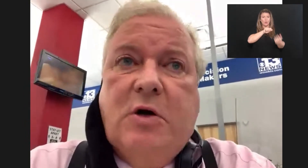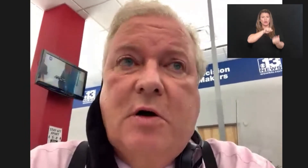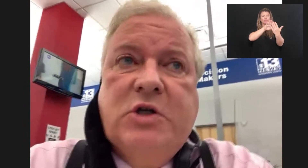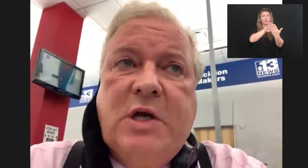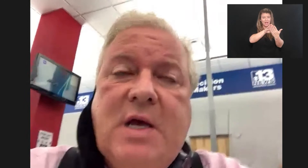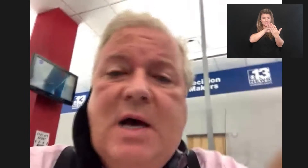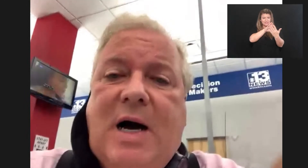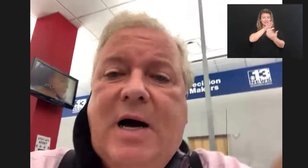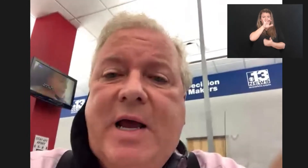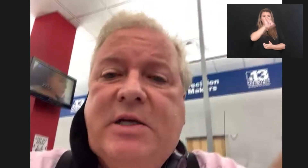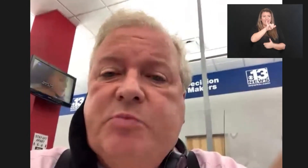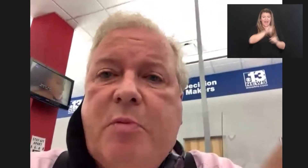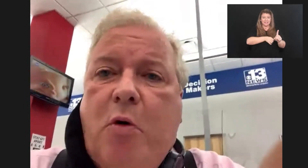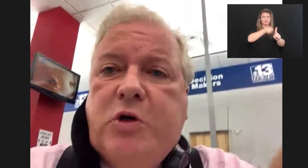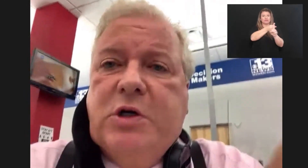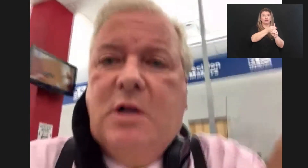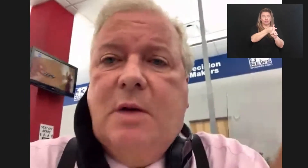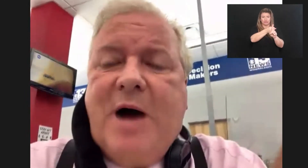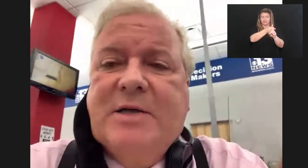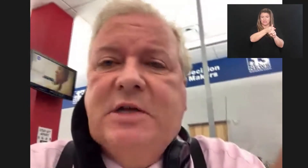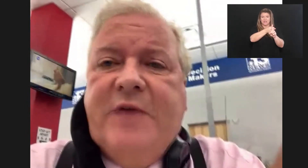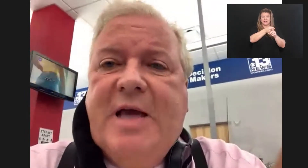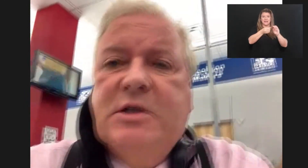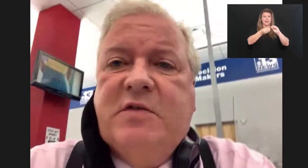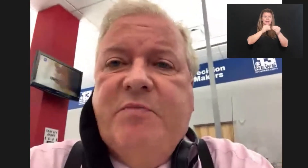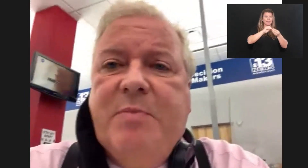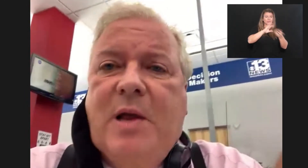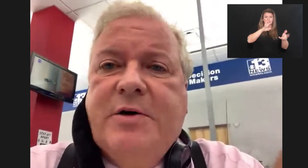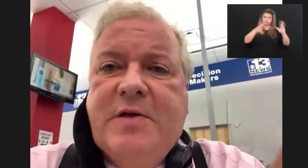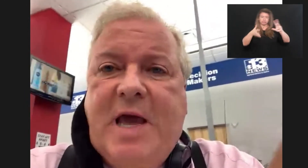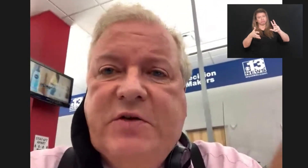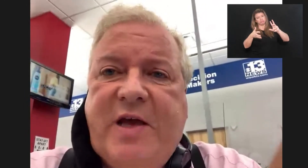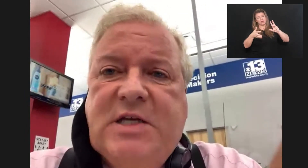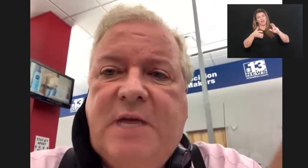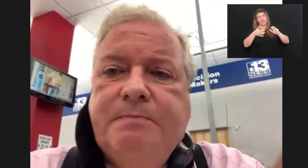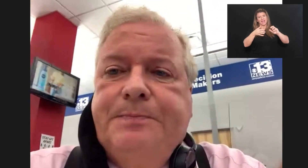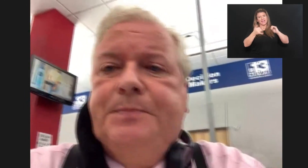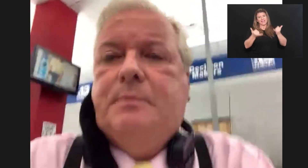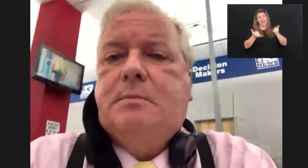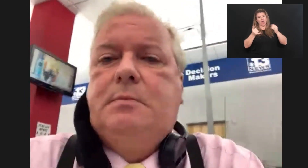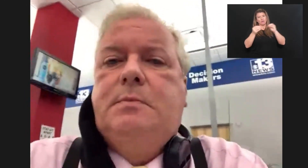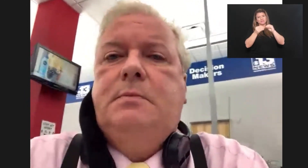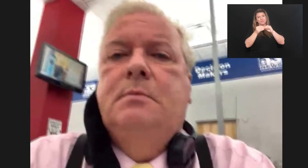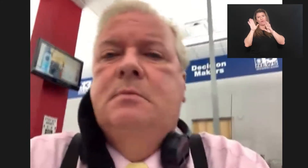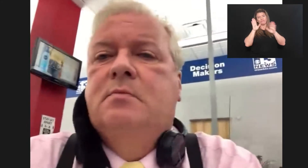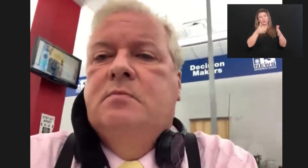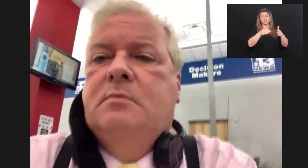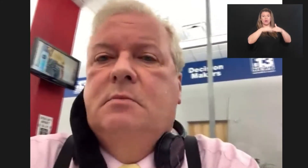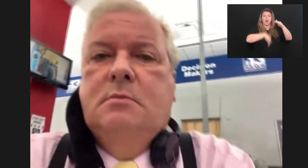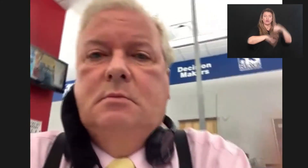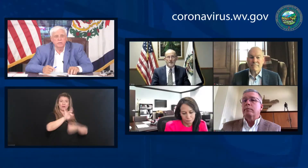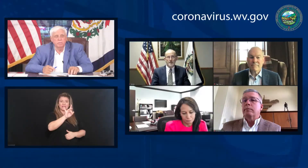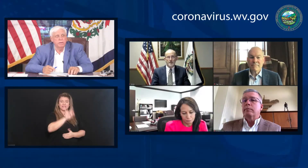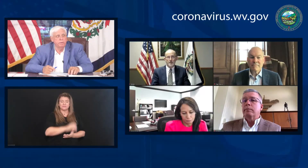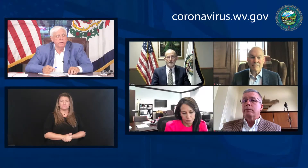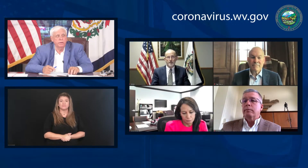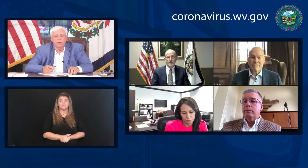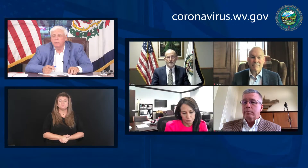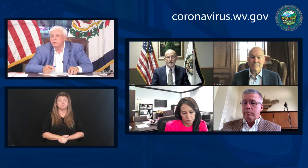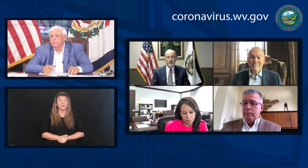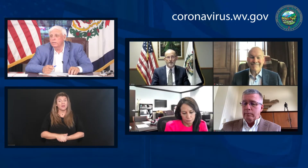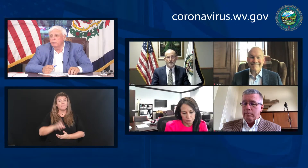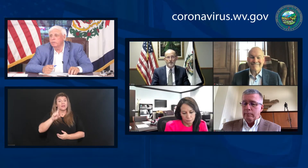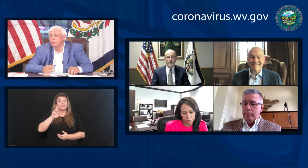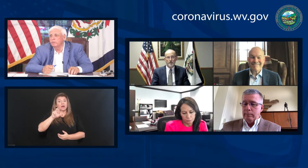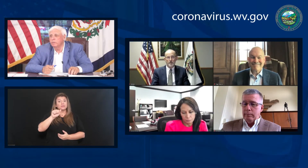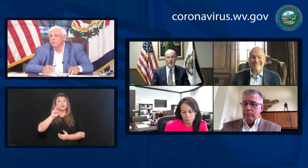apparent surge in disproportional positive cases of people under the age of 18. Dr. Amjad, maybe you can help